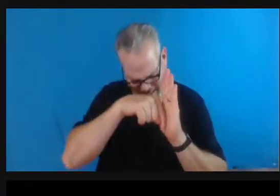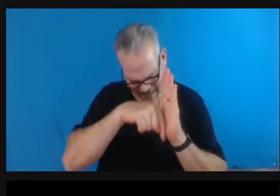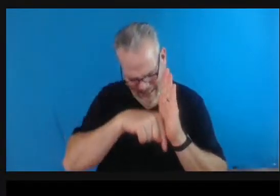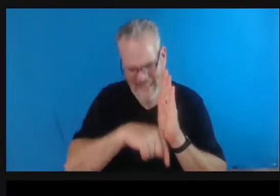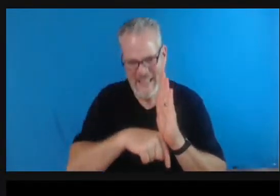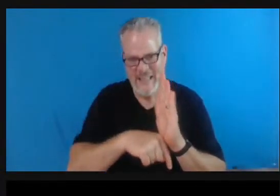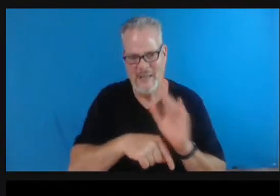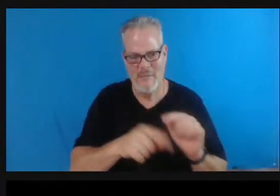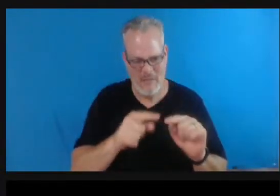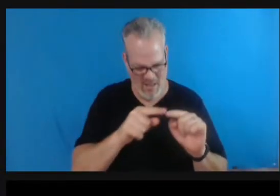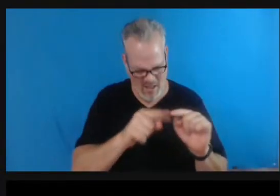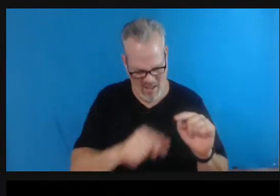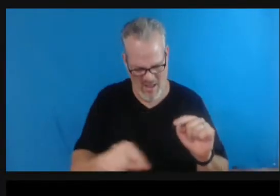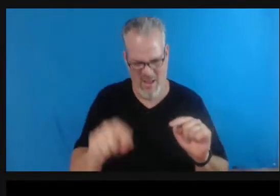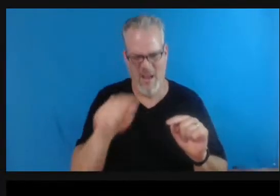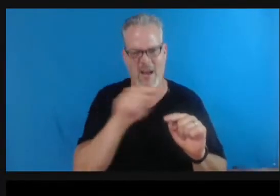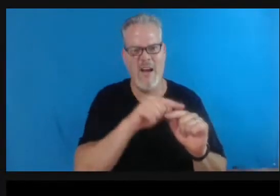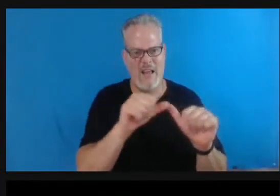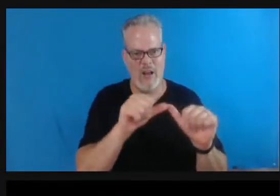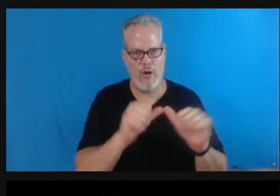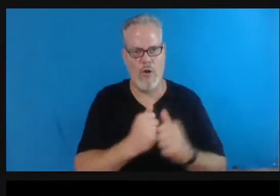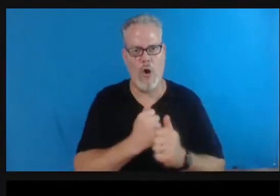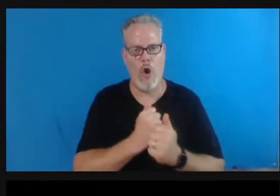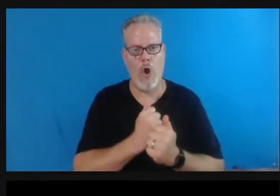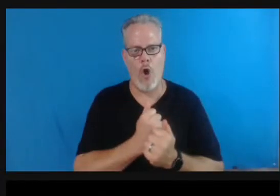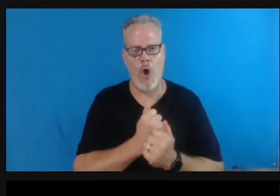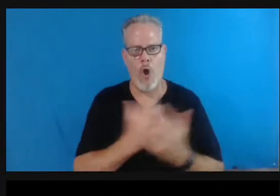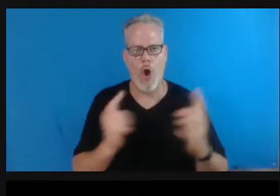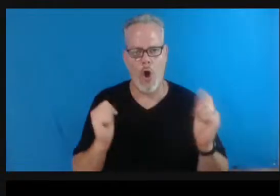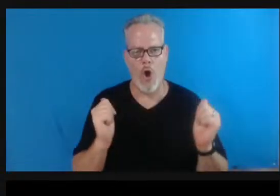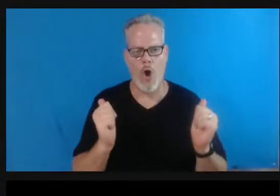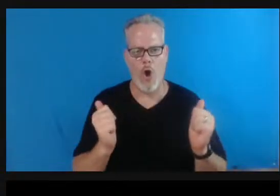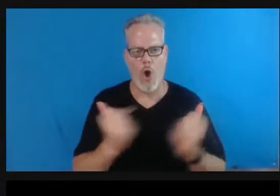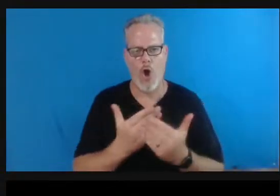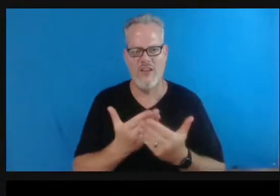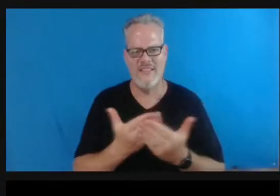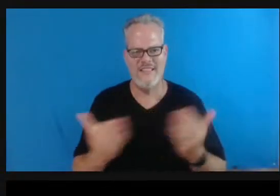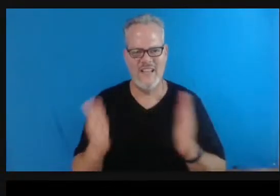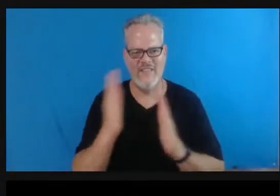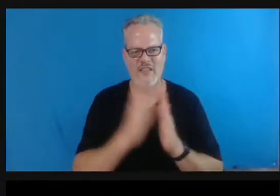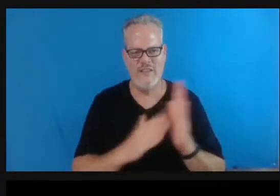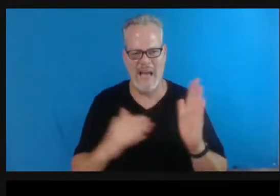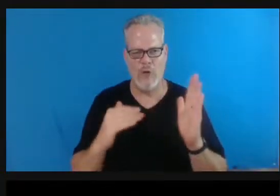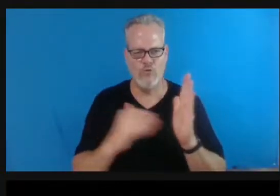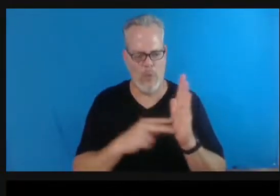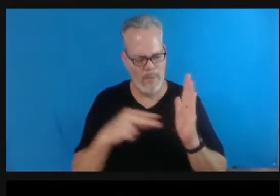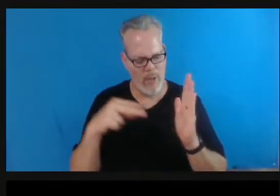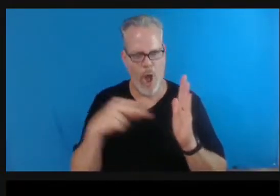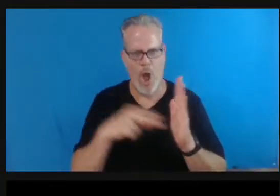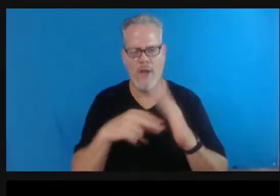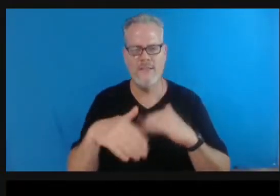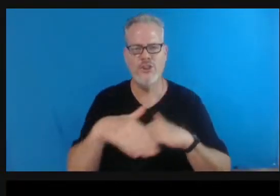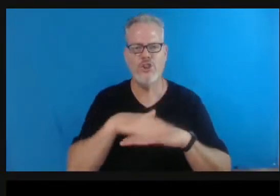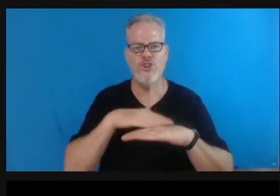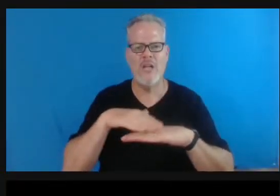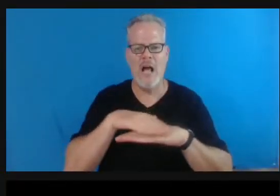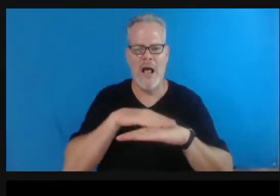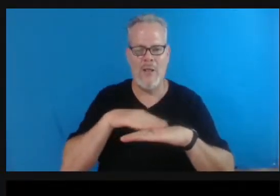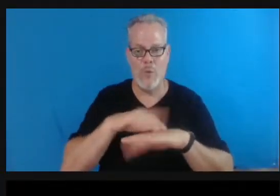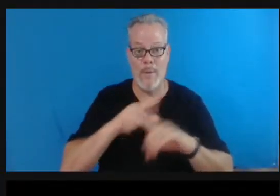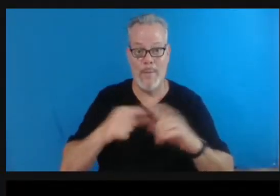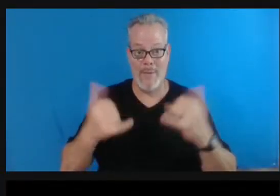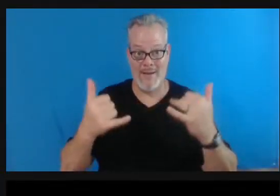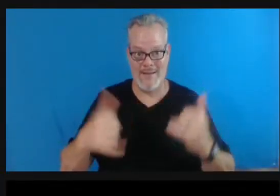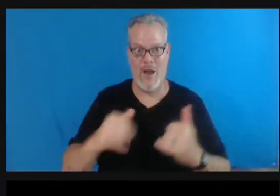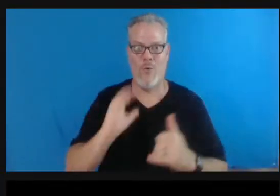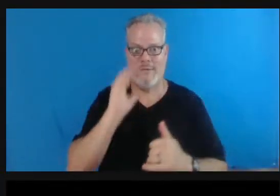there. And so all this stuff that's on a down drop block is shallower, but apparently now it's deep enough